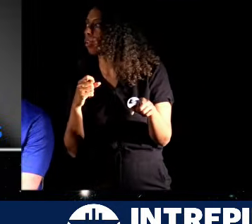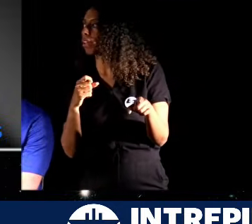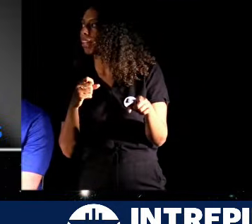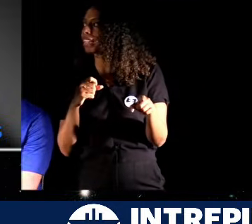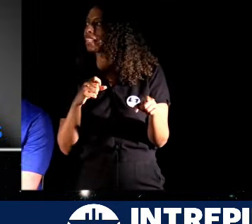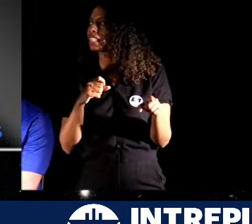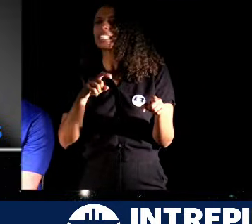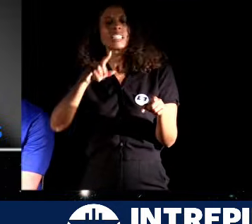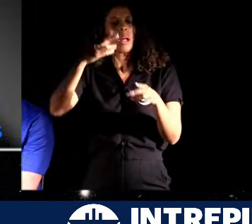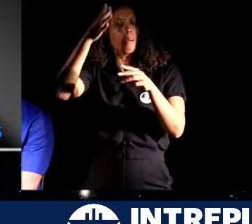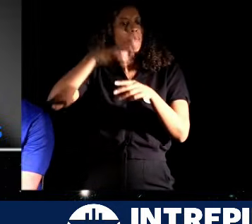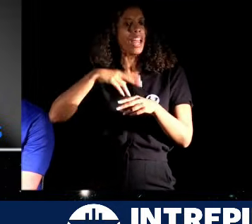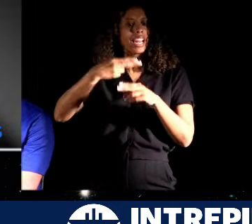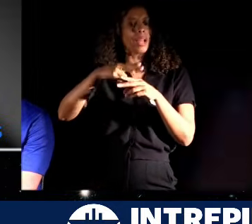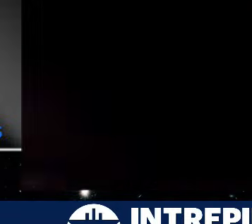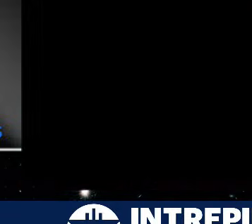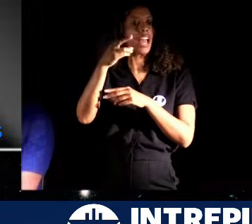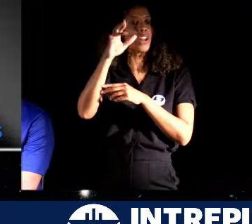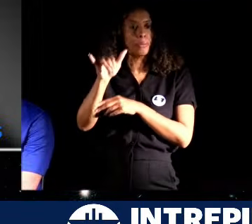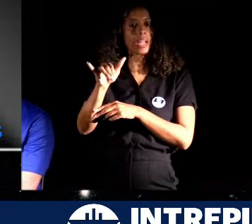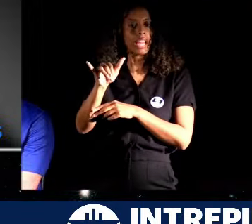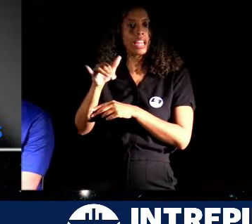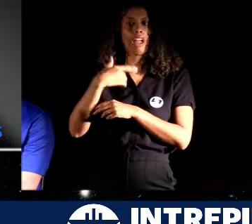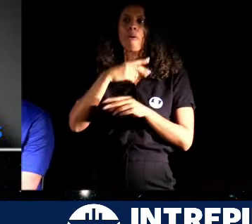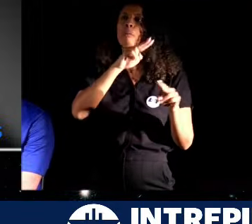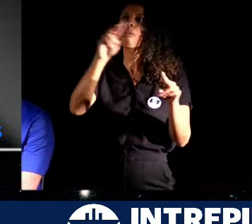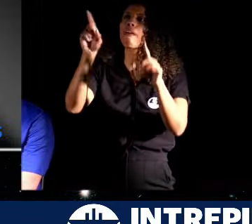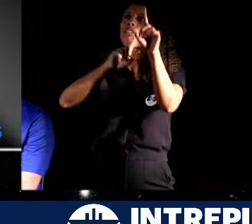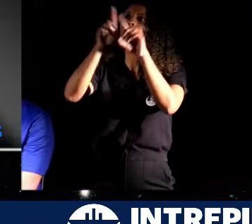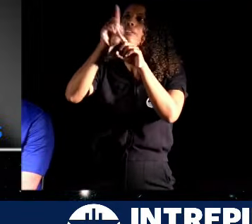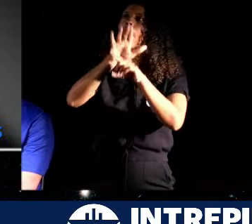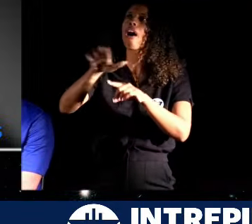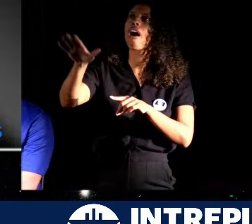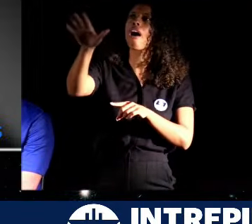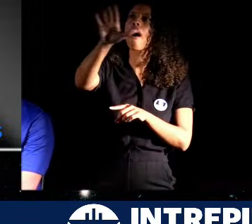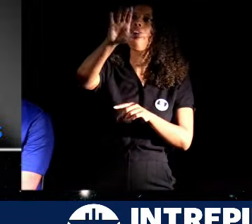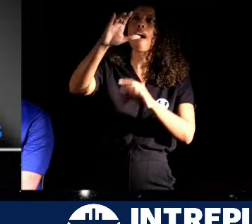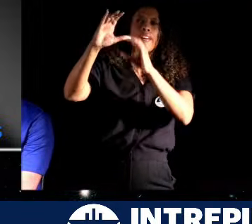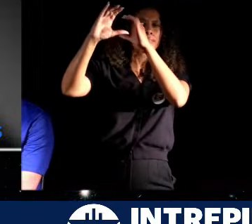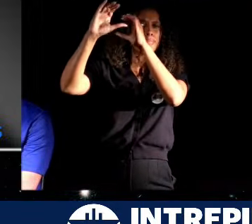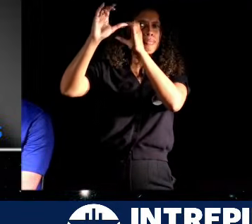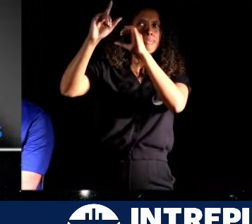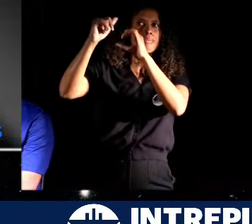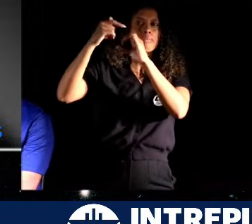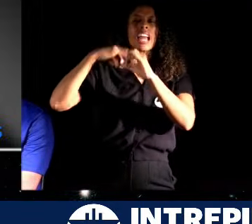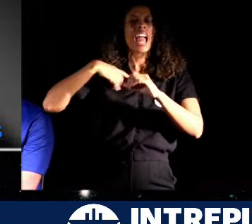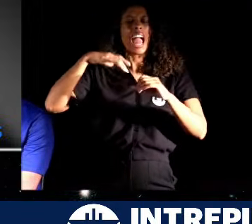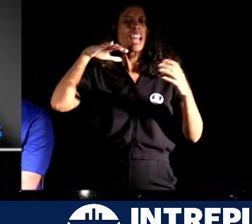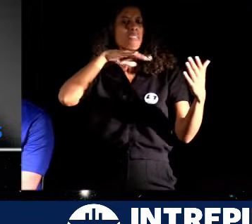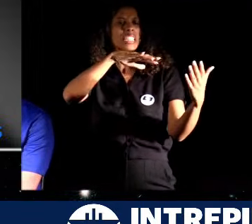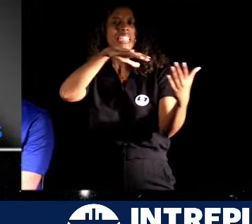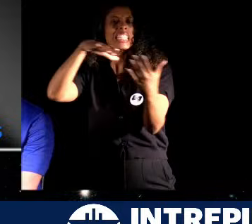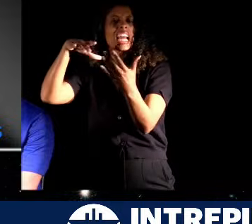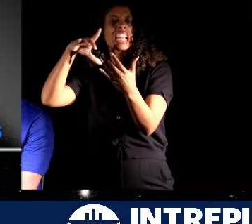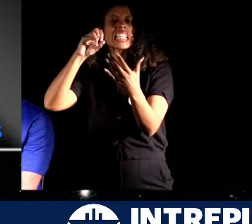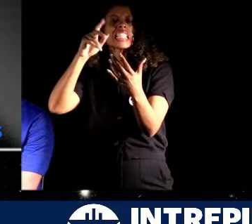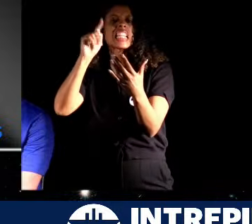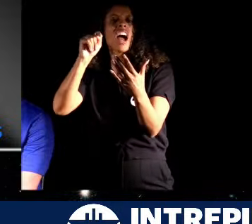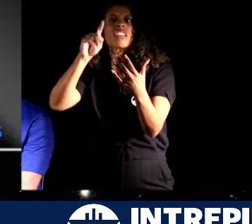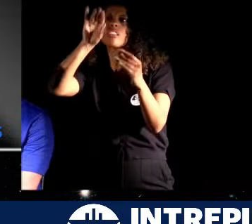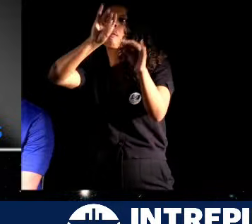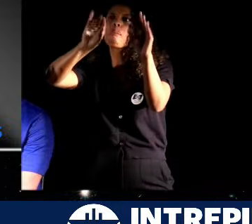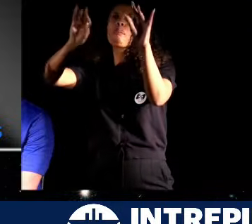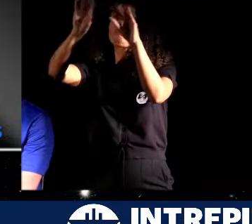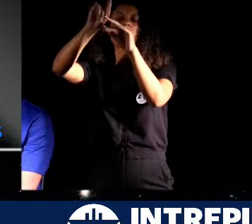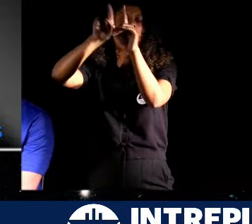was looking at stars out there in the universe, and he was studying dust around stars. And he came